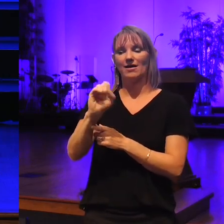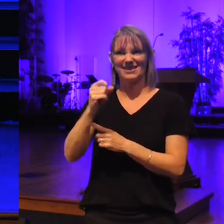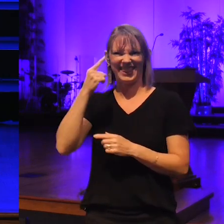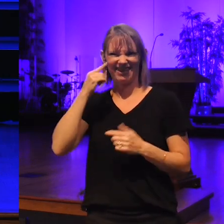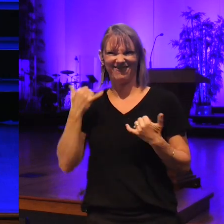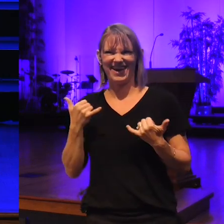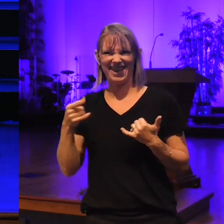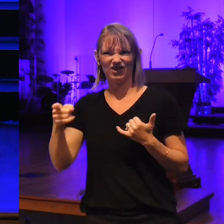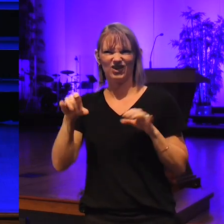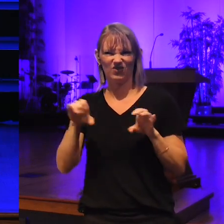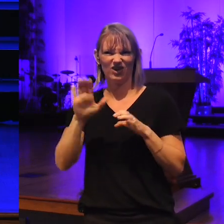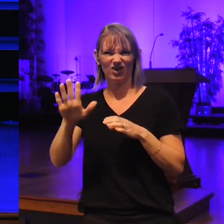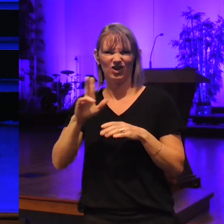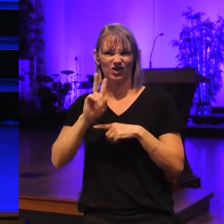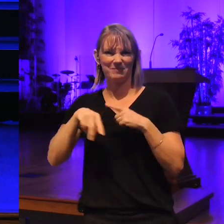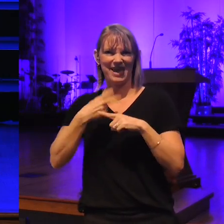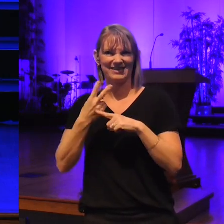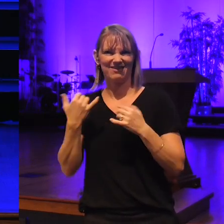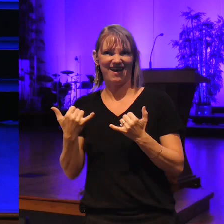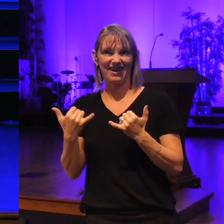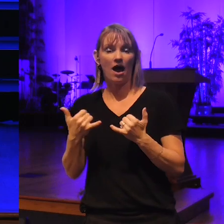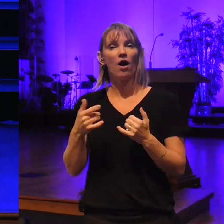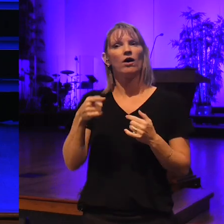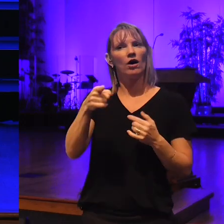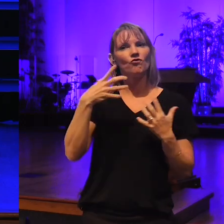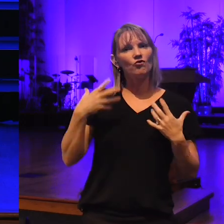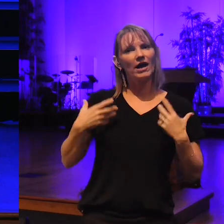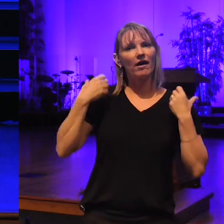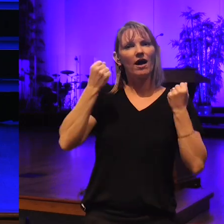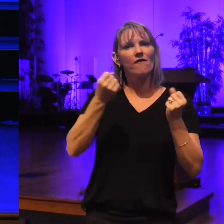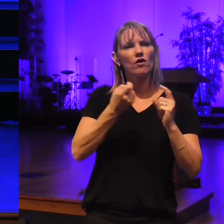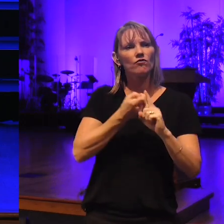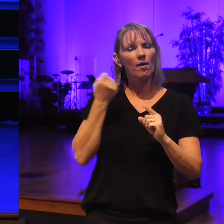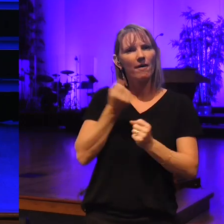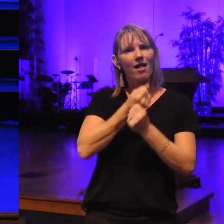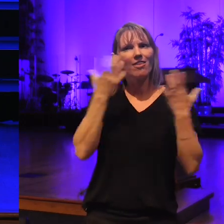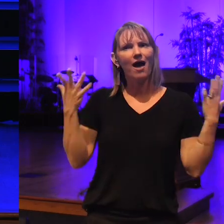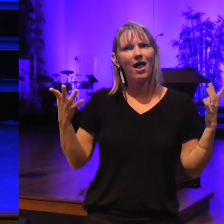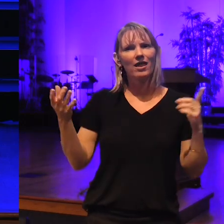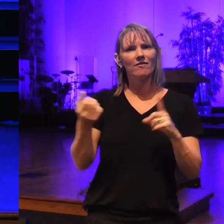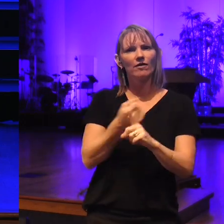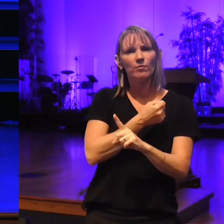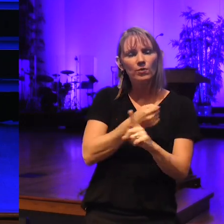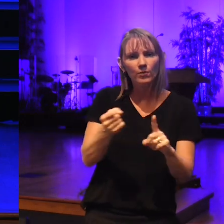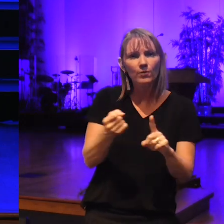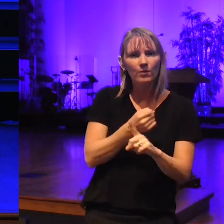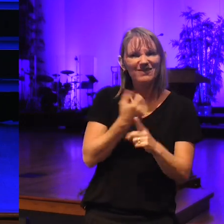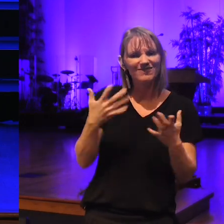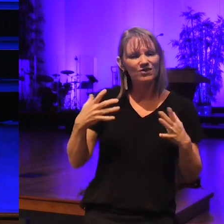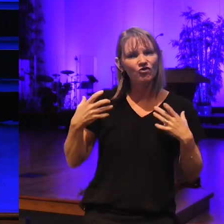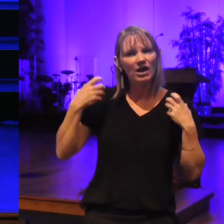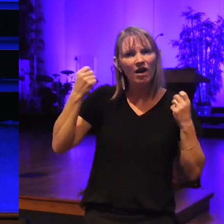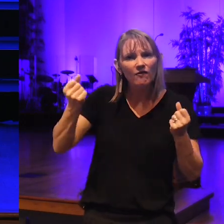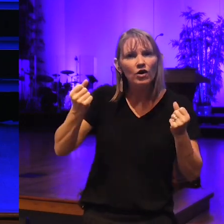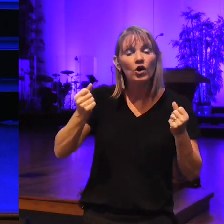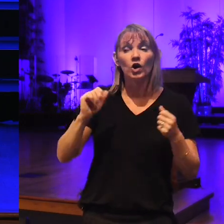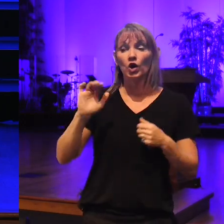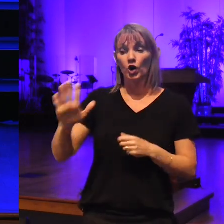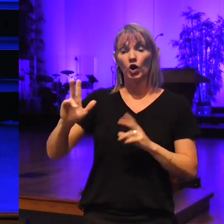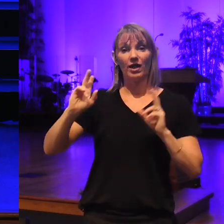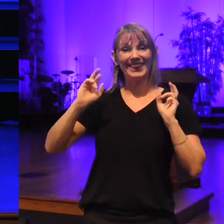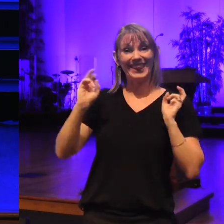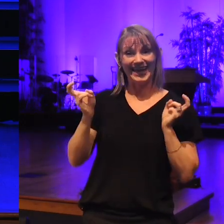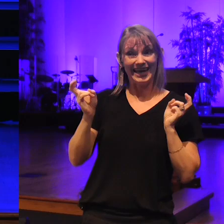her routines, that she has recovered from a lot of abuse. And her